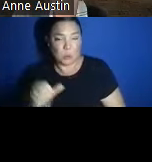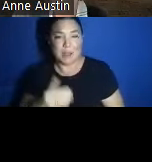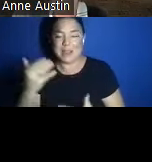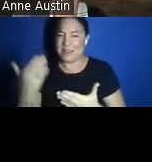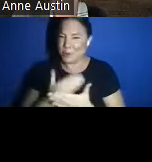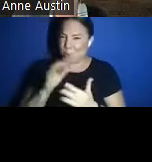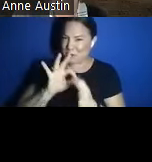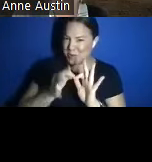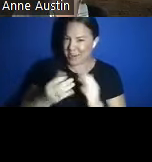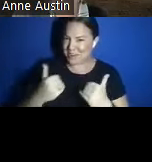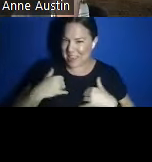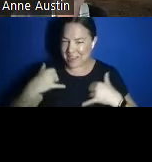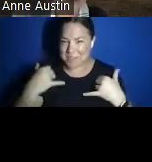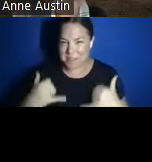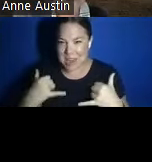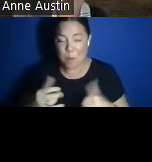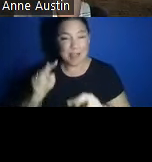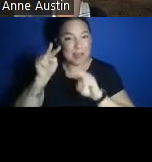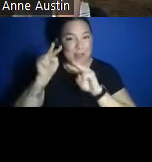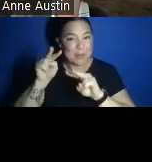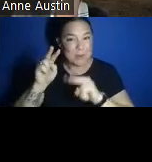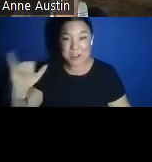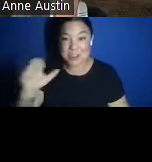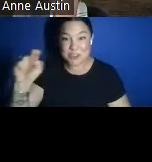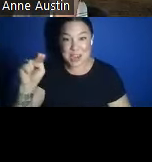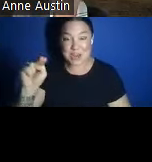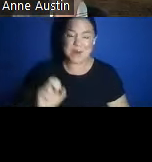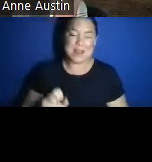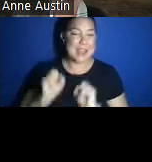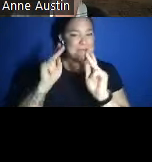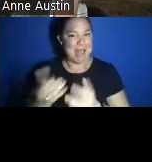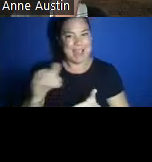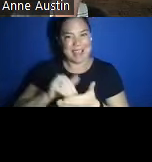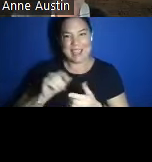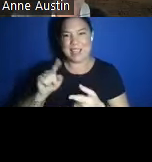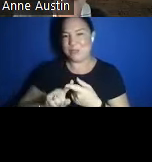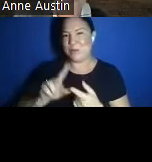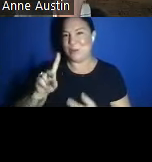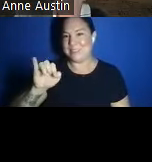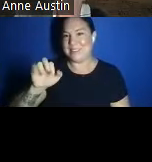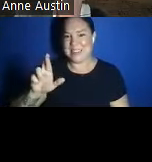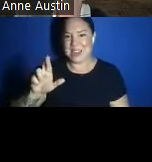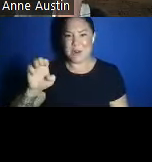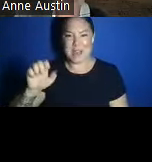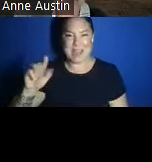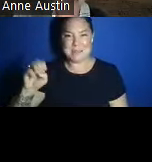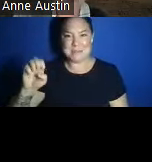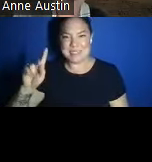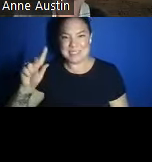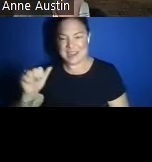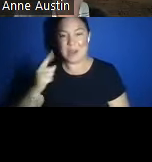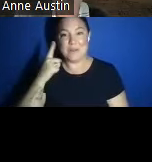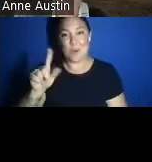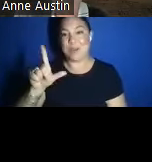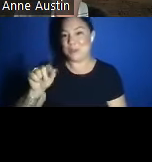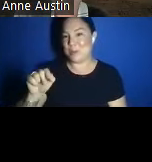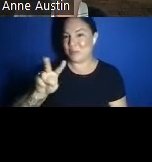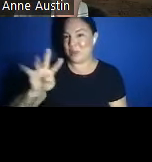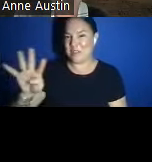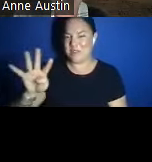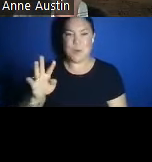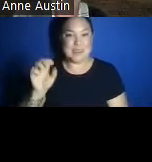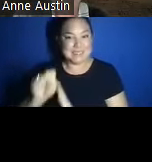that I look forward to January, when I'll return to Deir el-Medina for the 2024 field season and the discoveries it'll